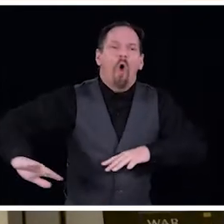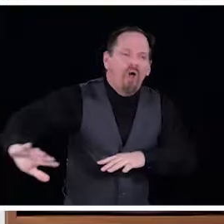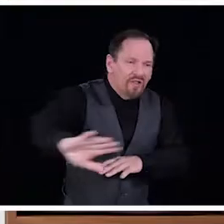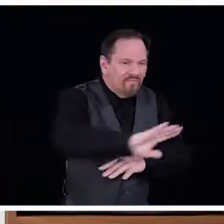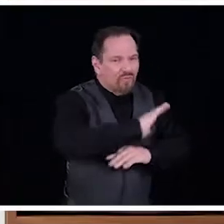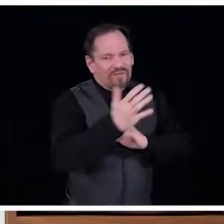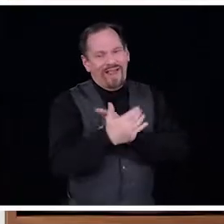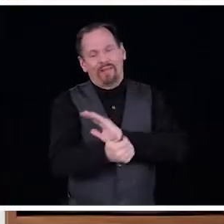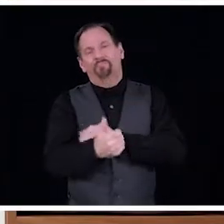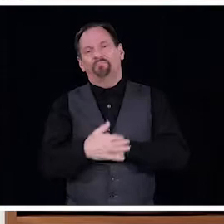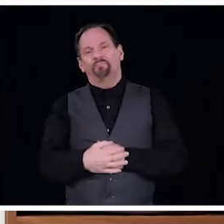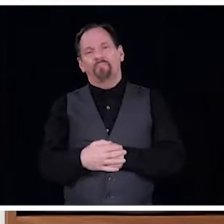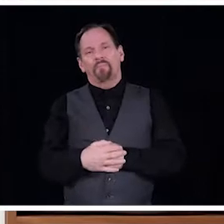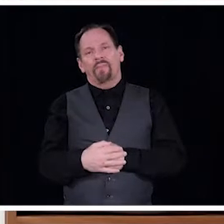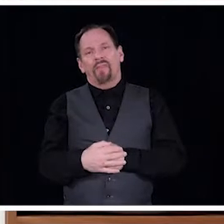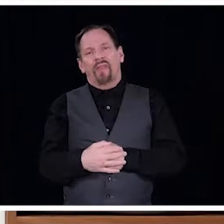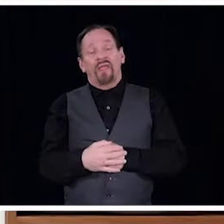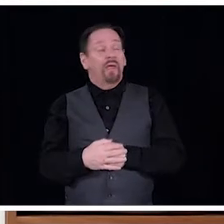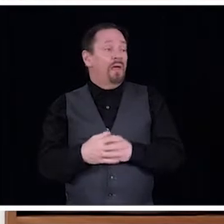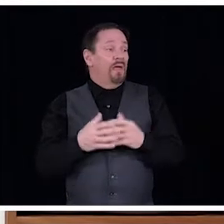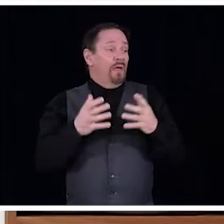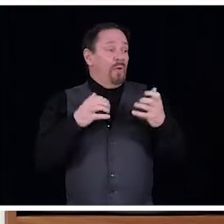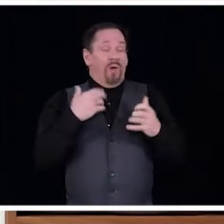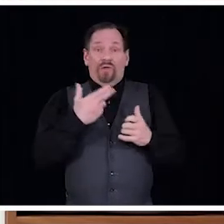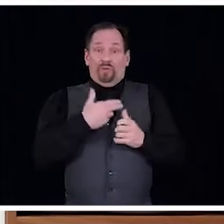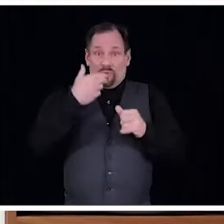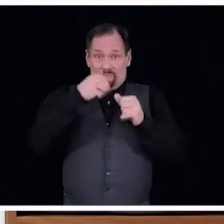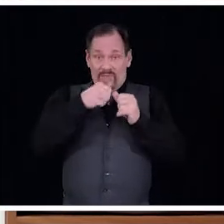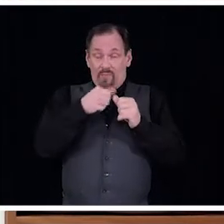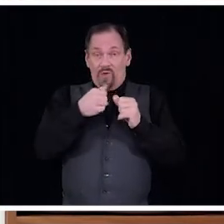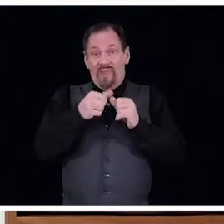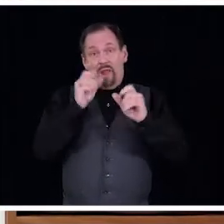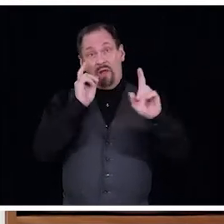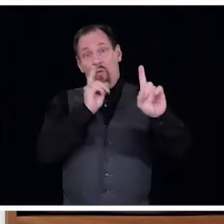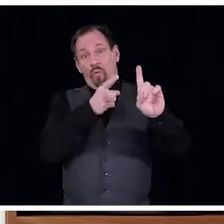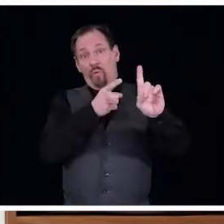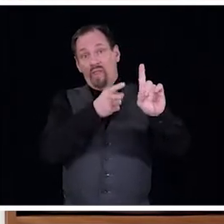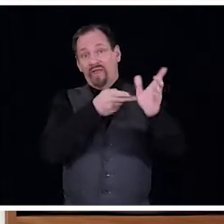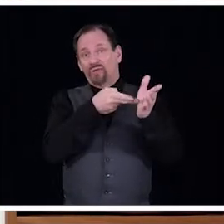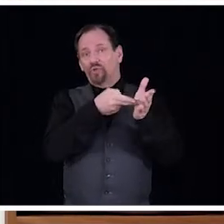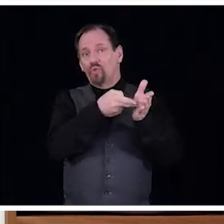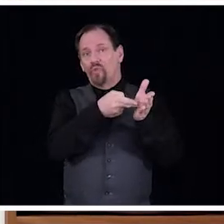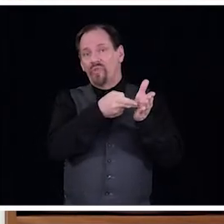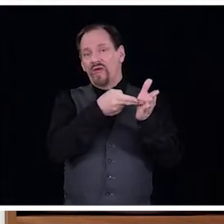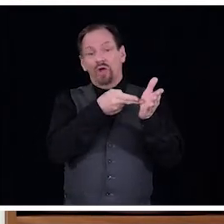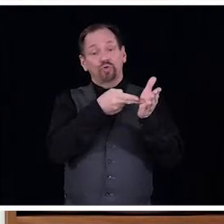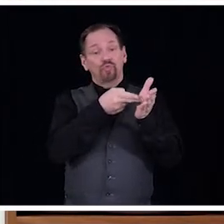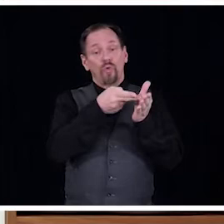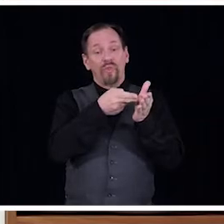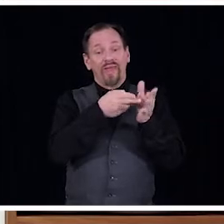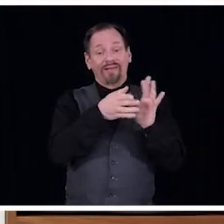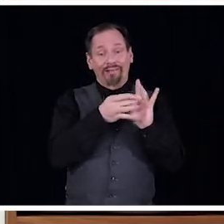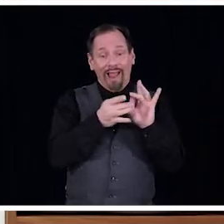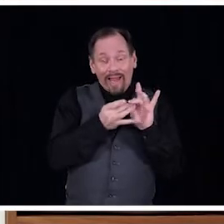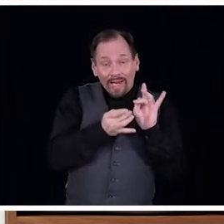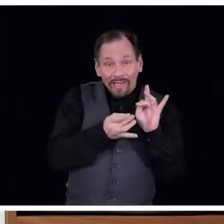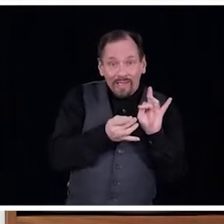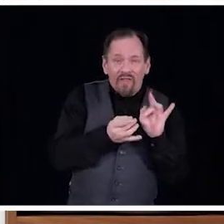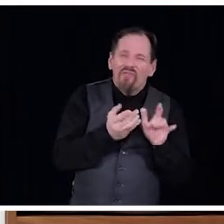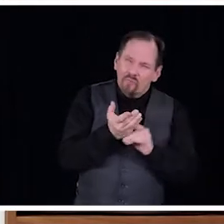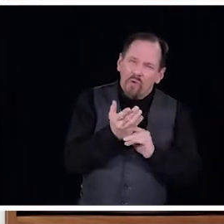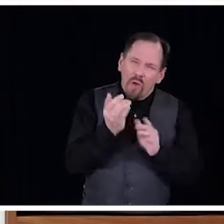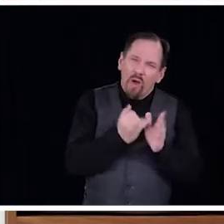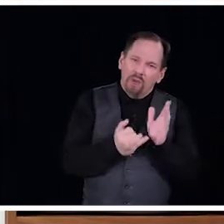talents. Let us all remember that our goal is truth-telling through art, and